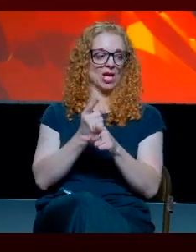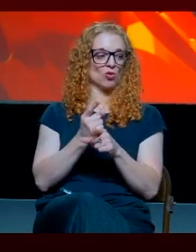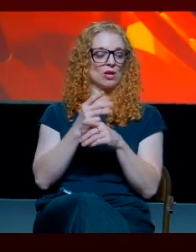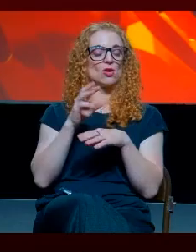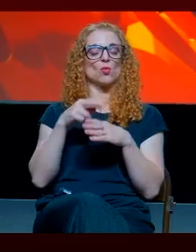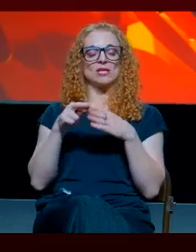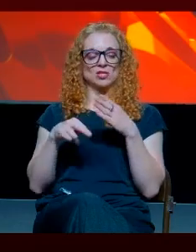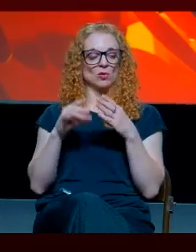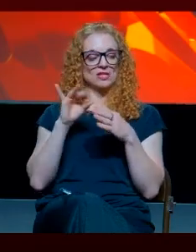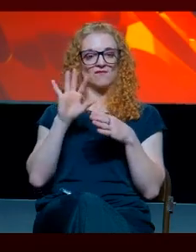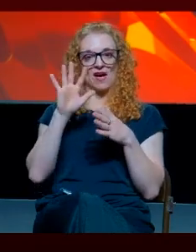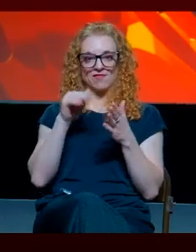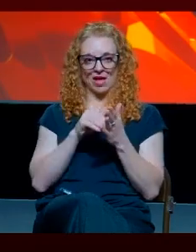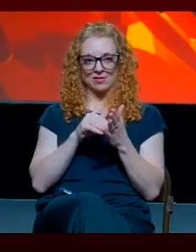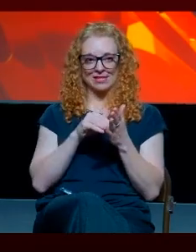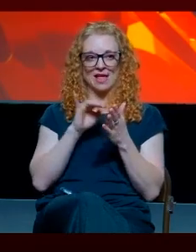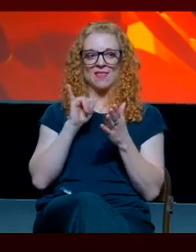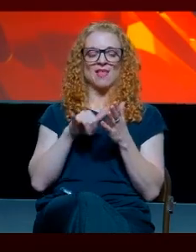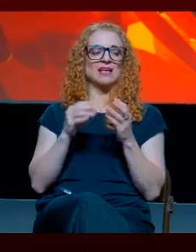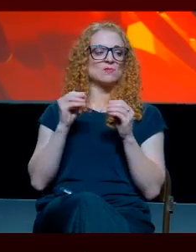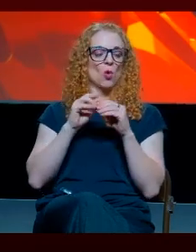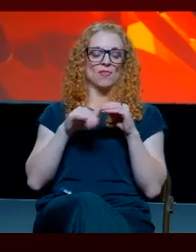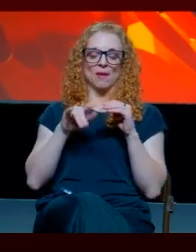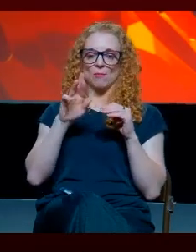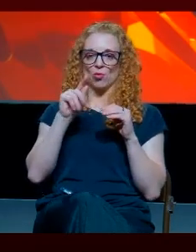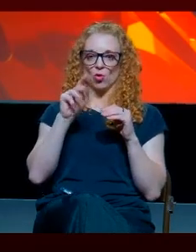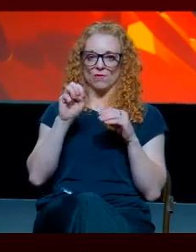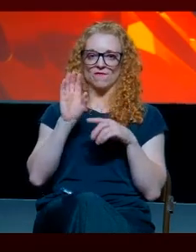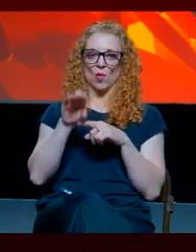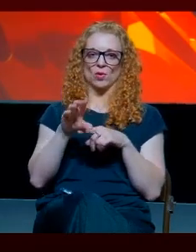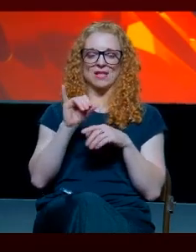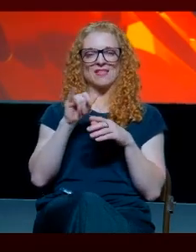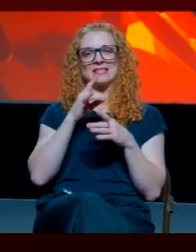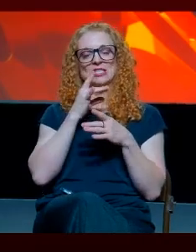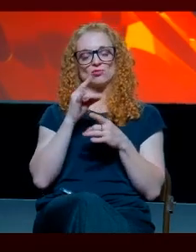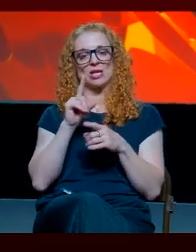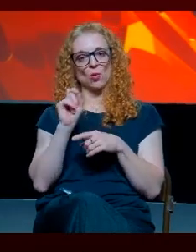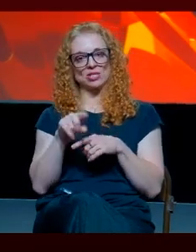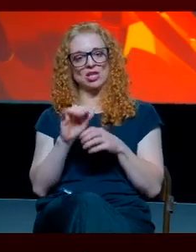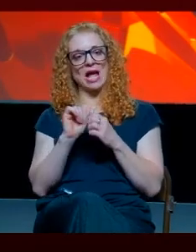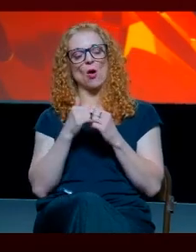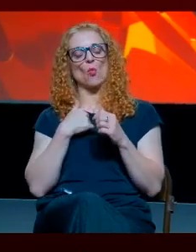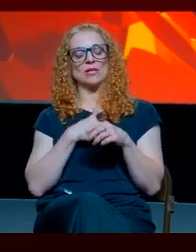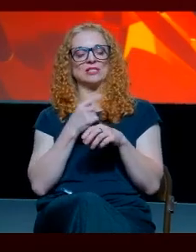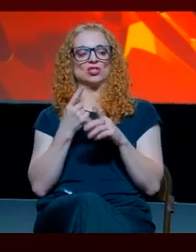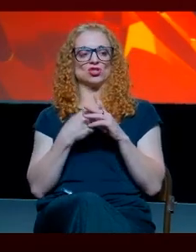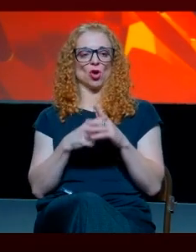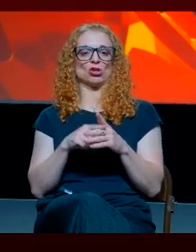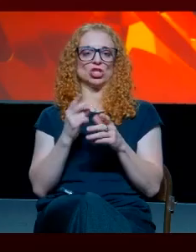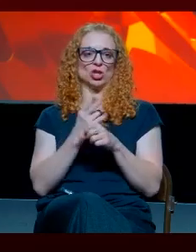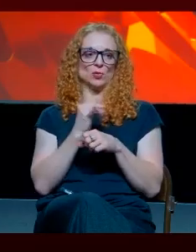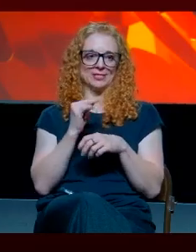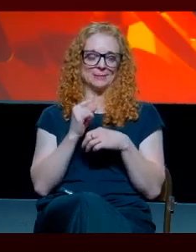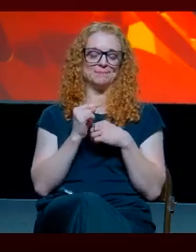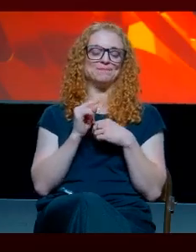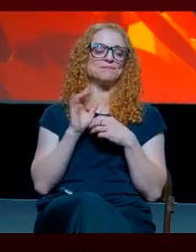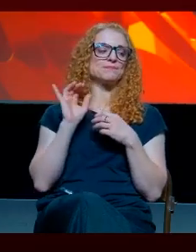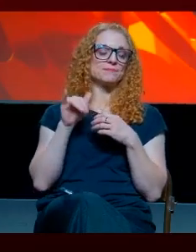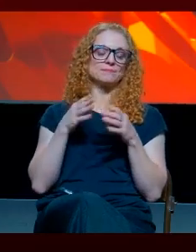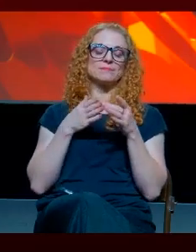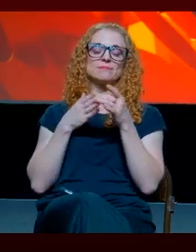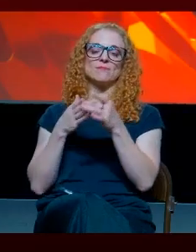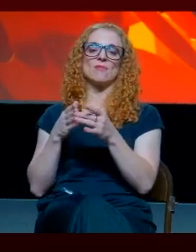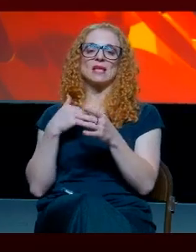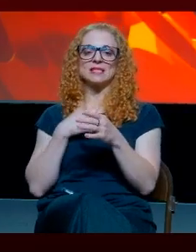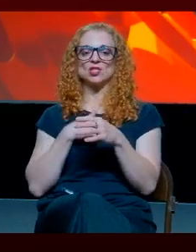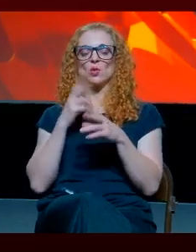at 5,000, which is beyond brute force, and then there's an interesting question of how we start to use it. And that's where we lead into what I